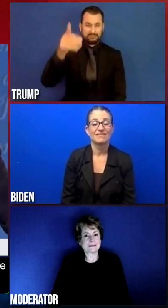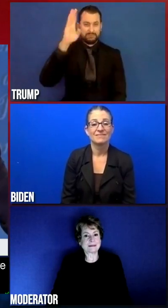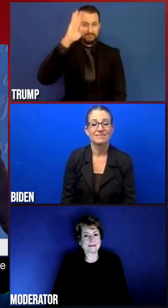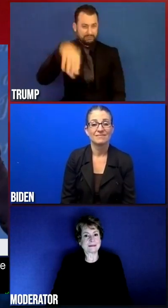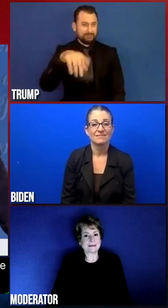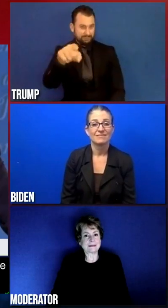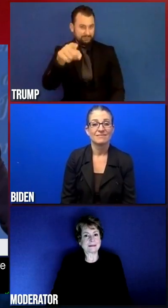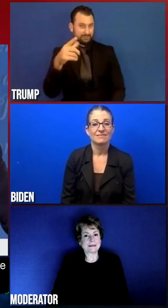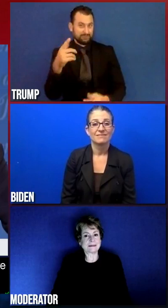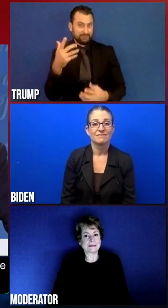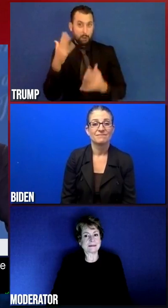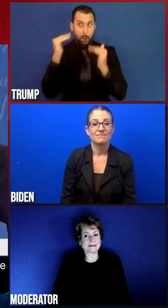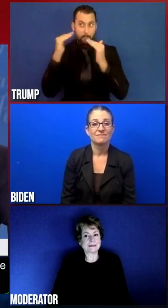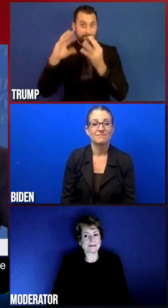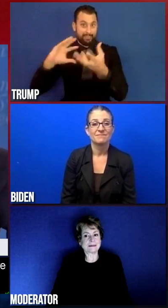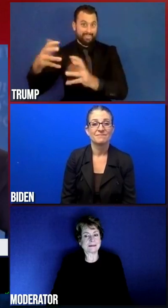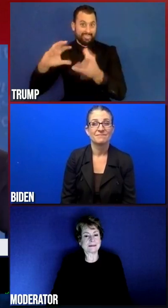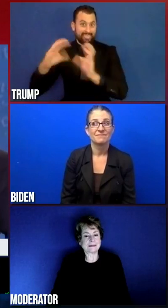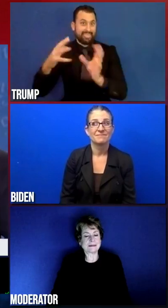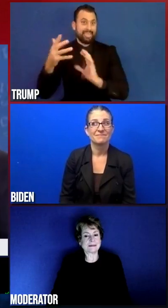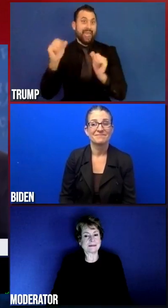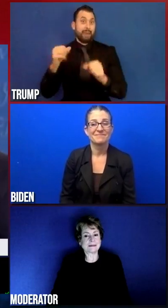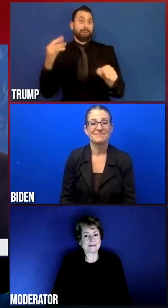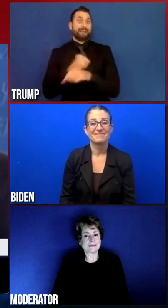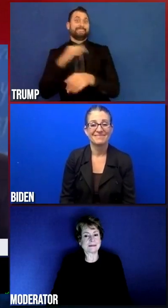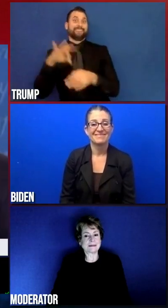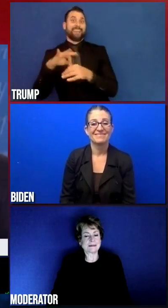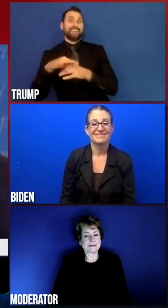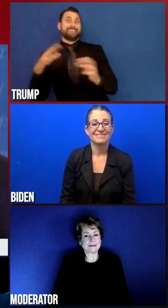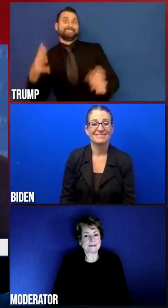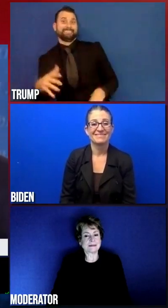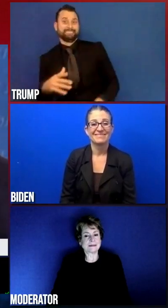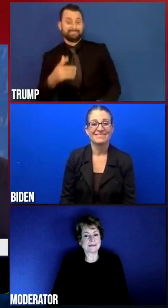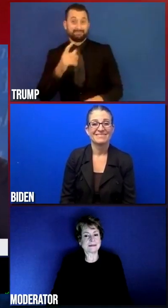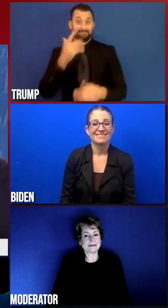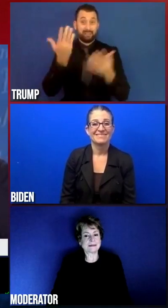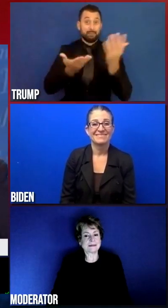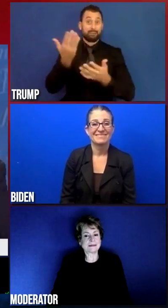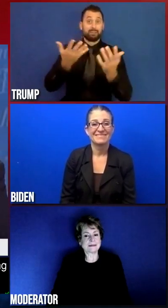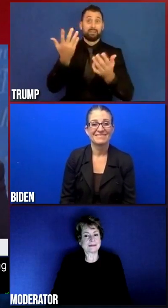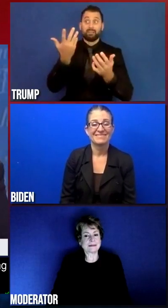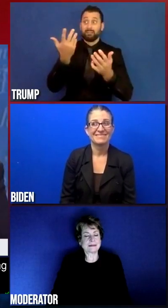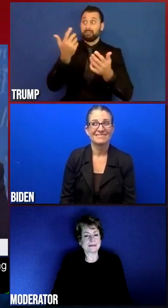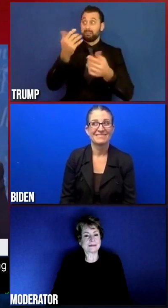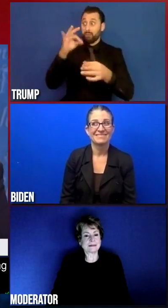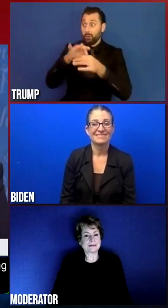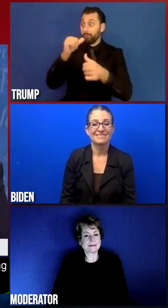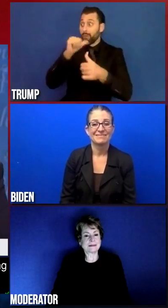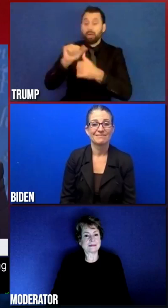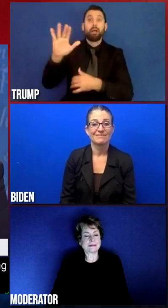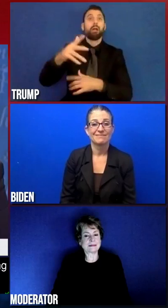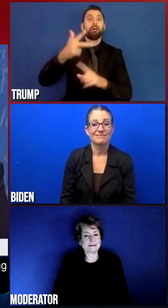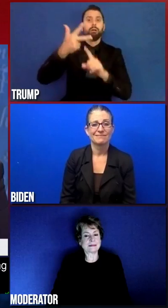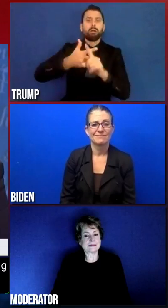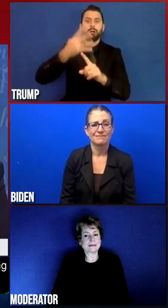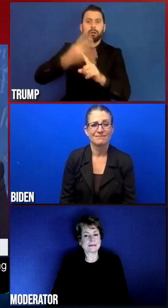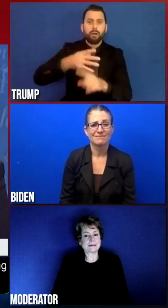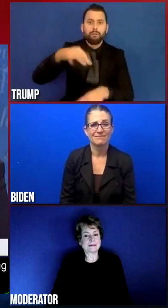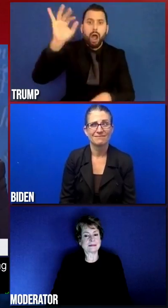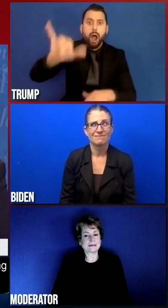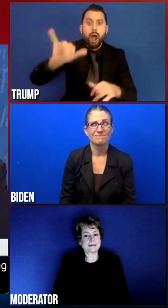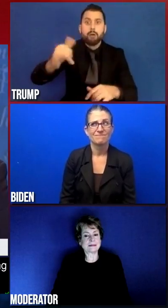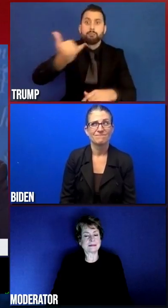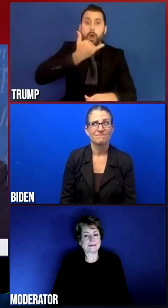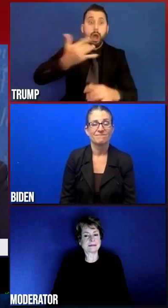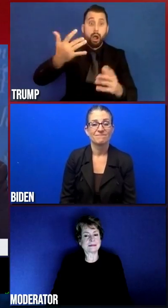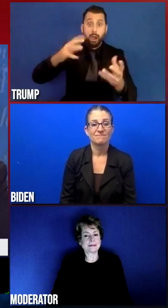We might not know for months because these ballots are going to be all over. Take a look at what happened in Manhattan. Take a look at what happened in New Jersey. Take a